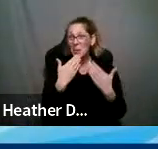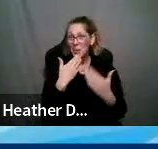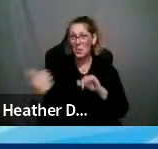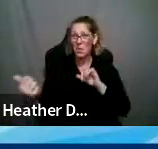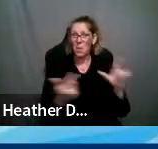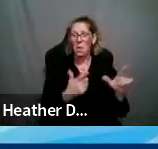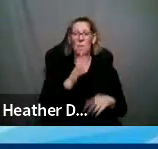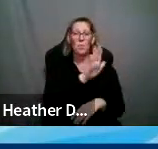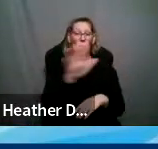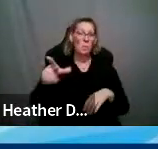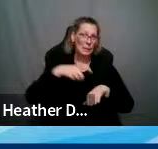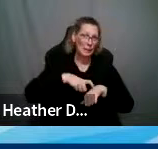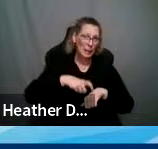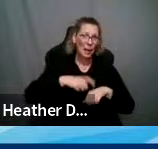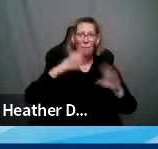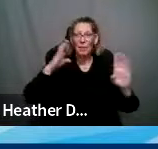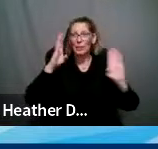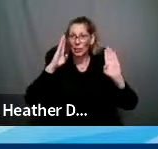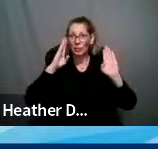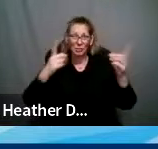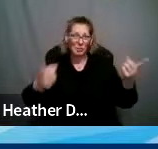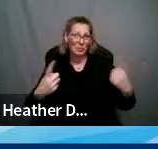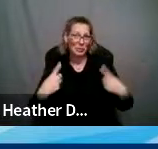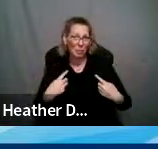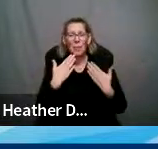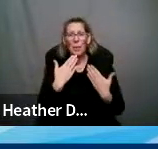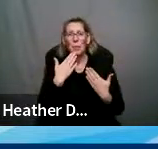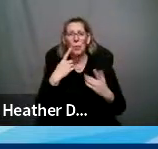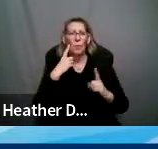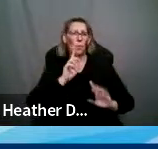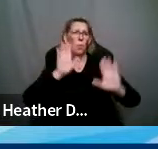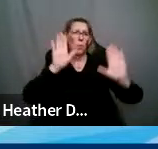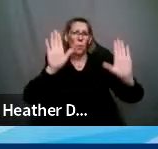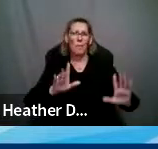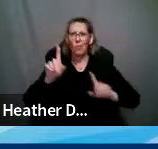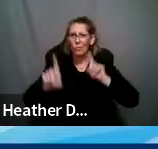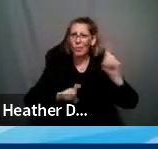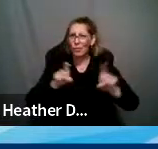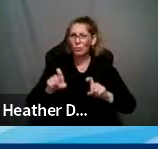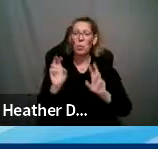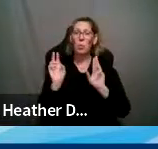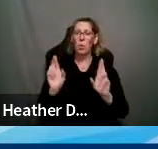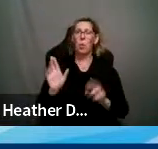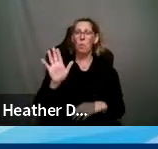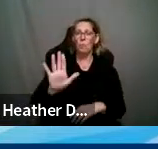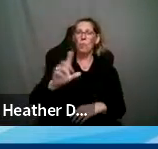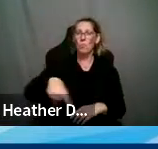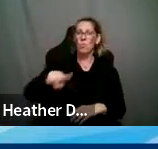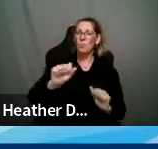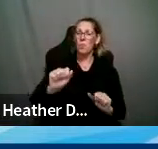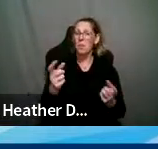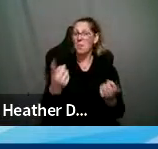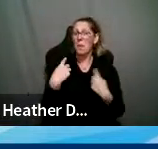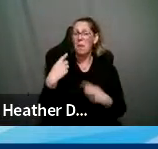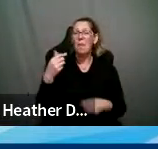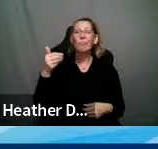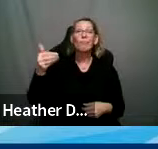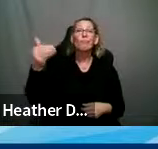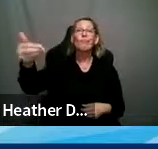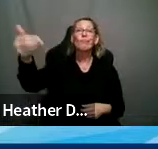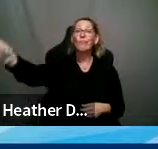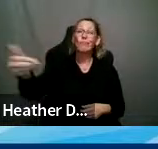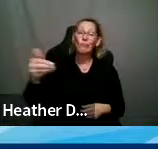your time and attention joining us. Thank you for the great questions. And we hope that you're able to attend a future IBR